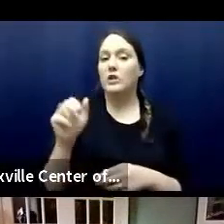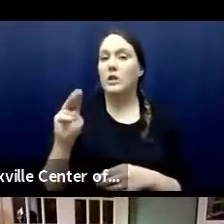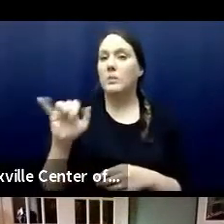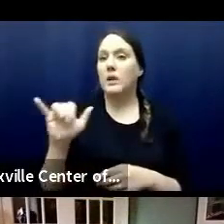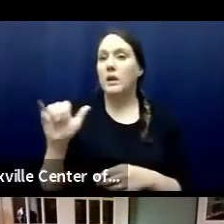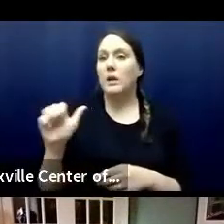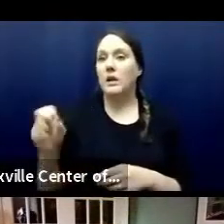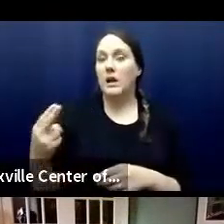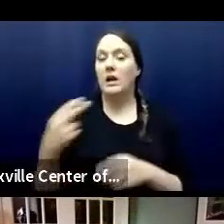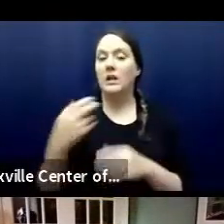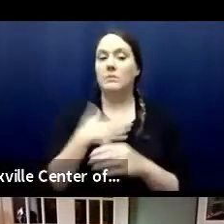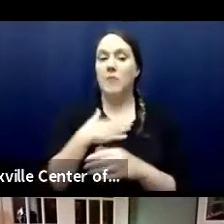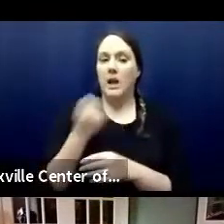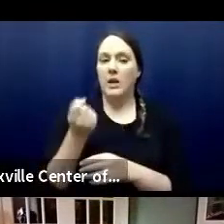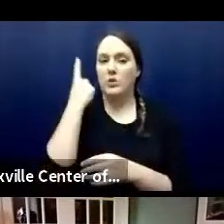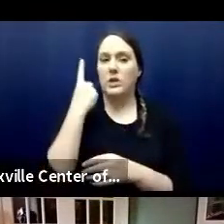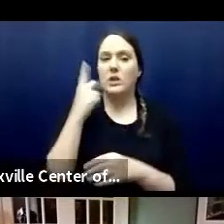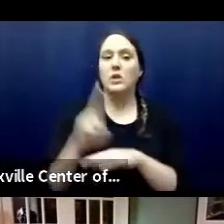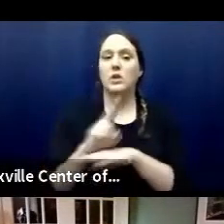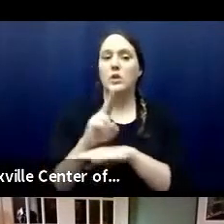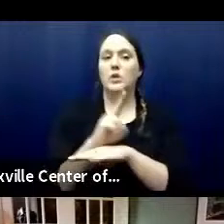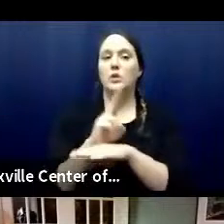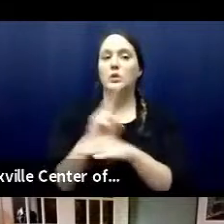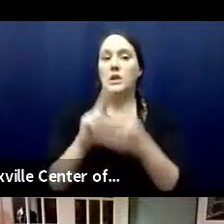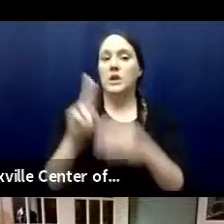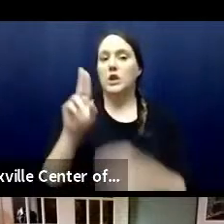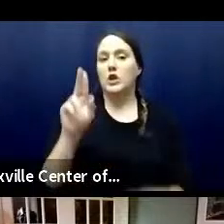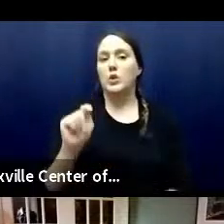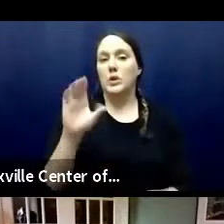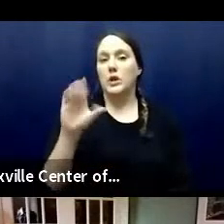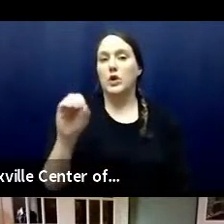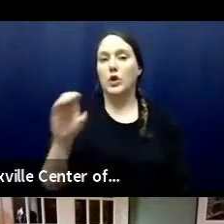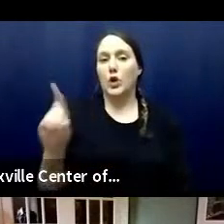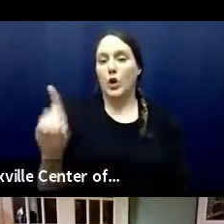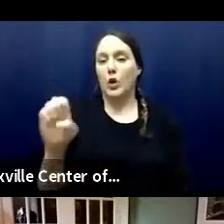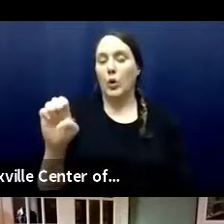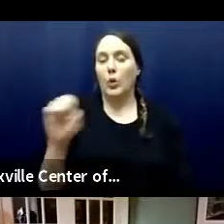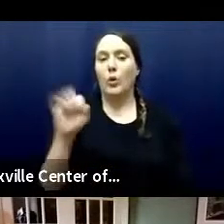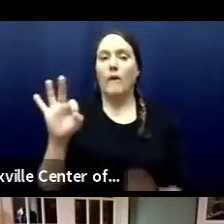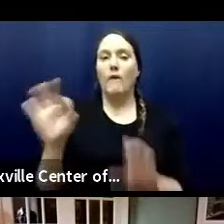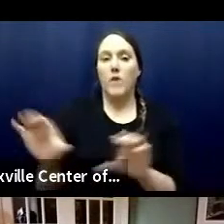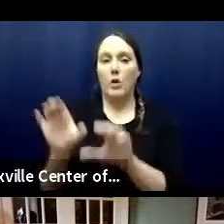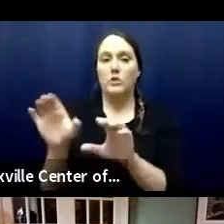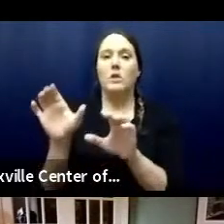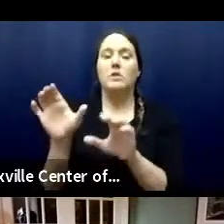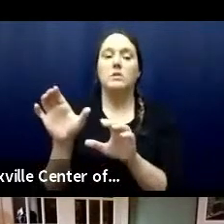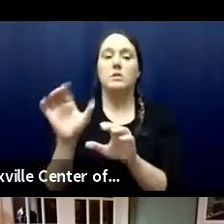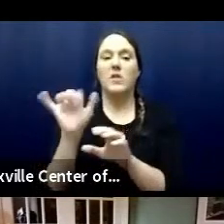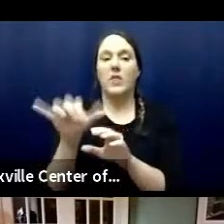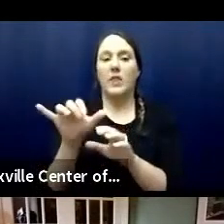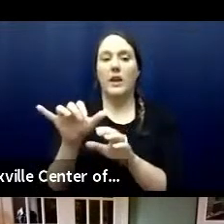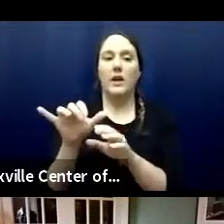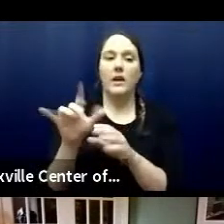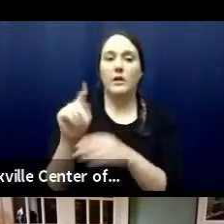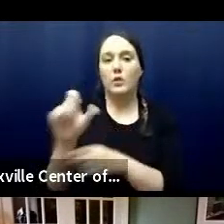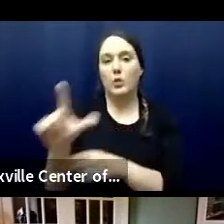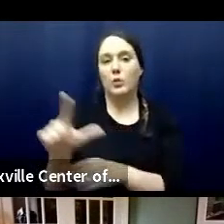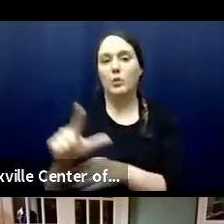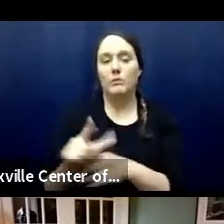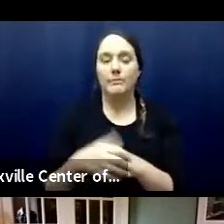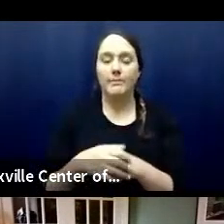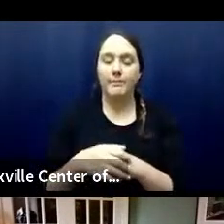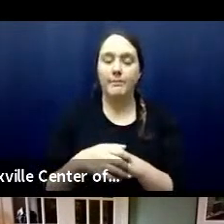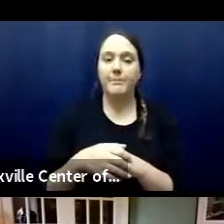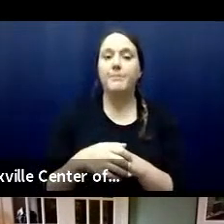understanding that the use of the UT Code of Conduct is that weapon or tool.